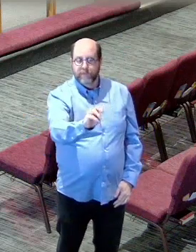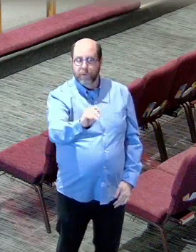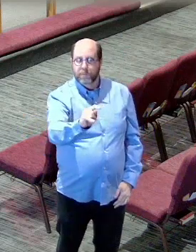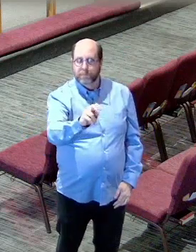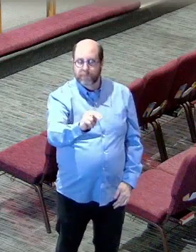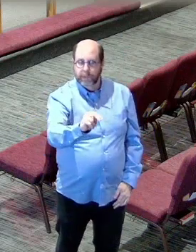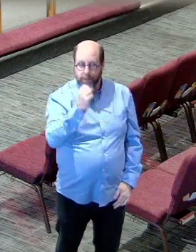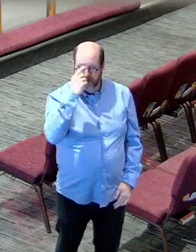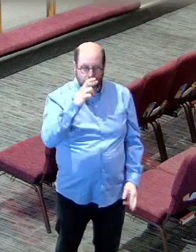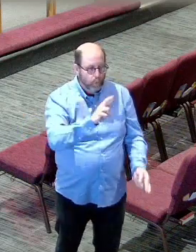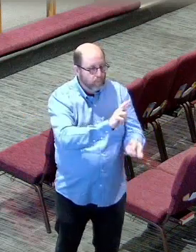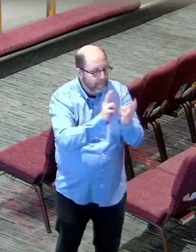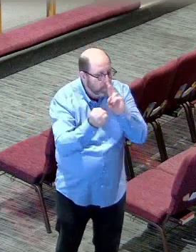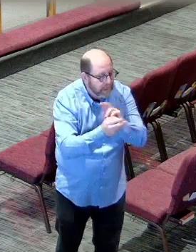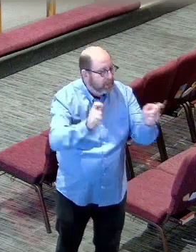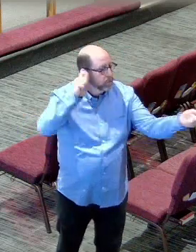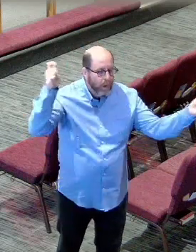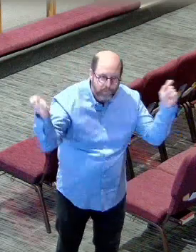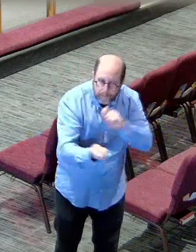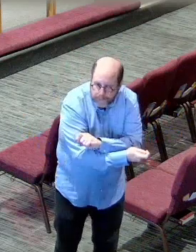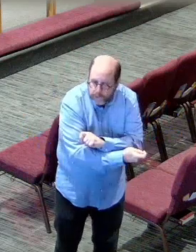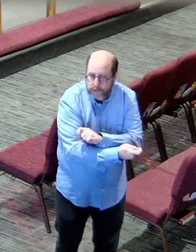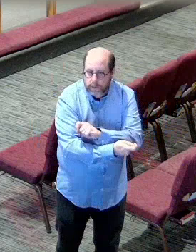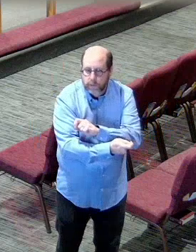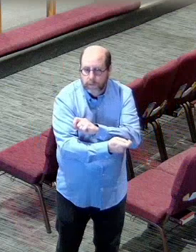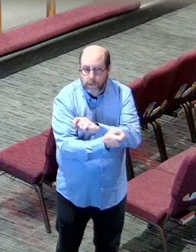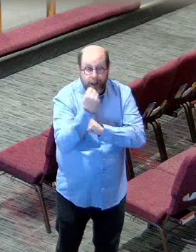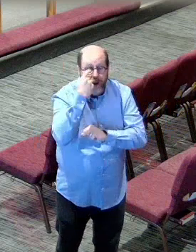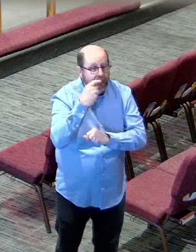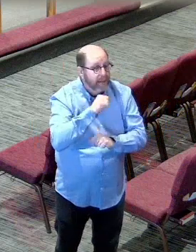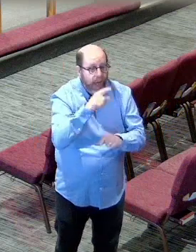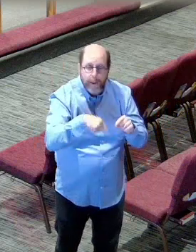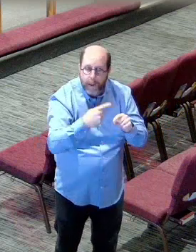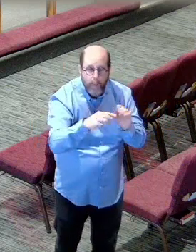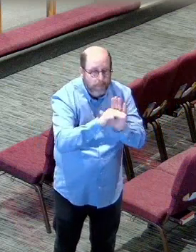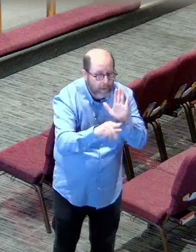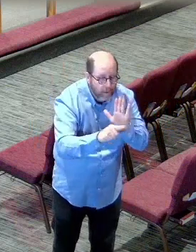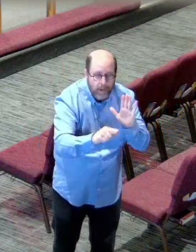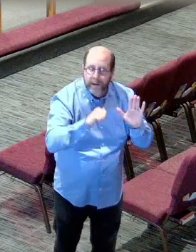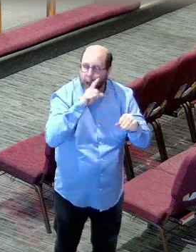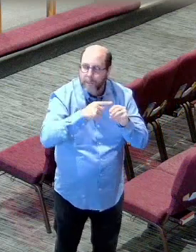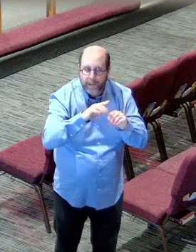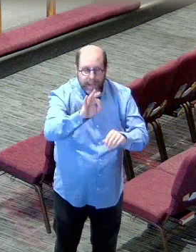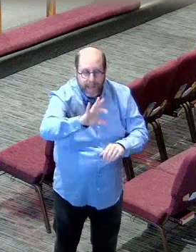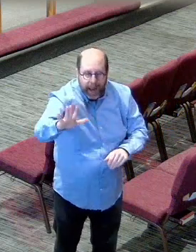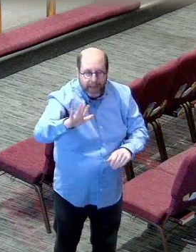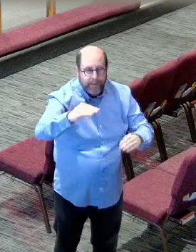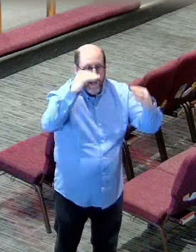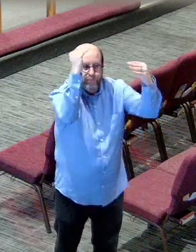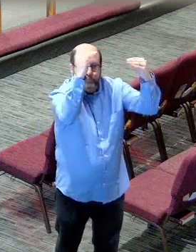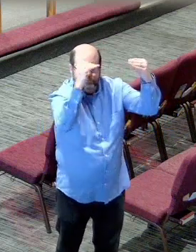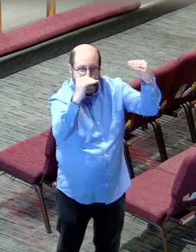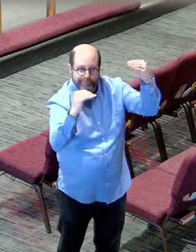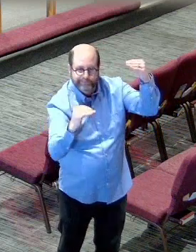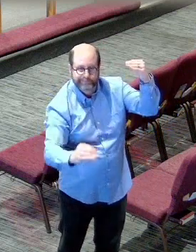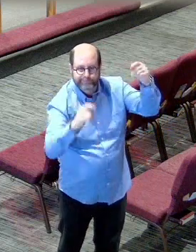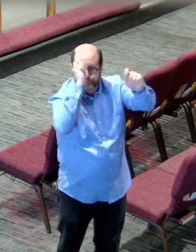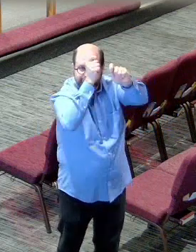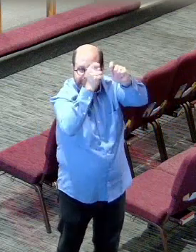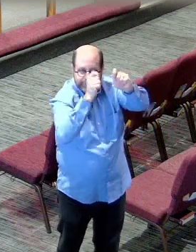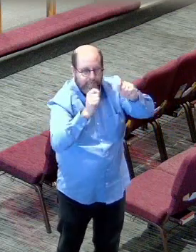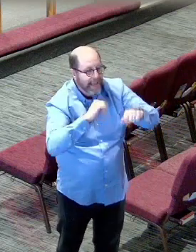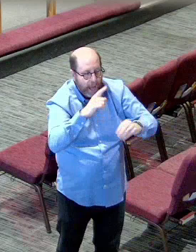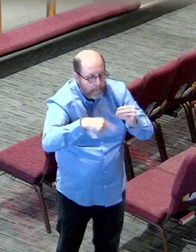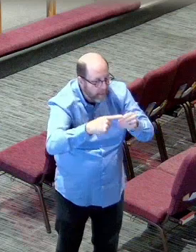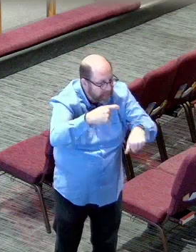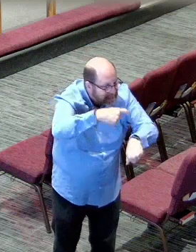about Martin Luther. It's not about the 95 Theses. It's not about the right